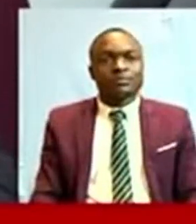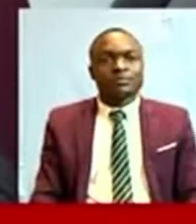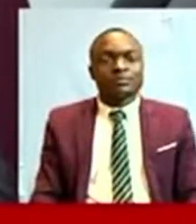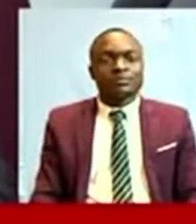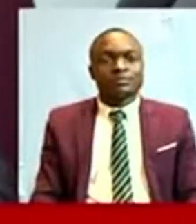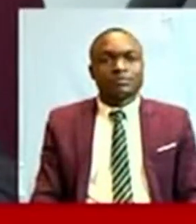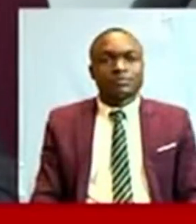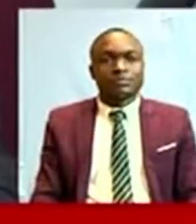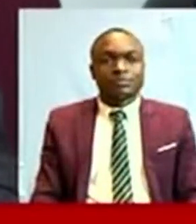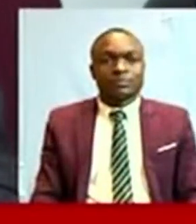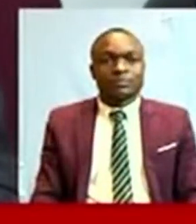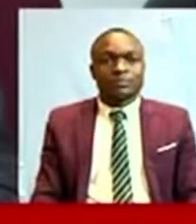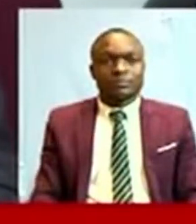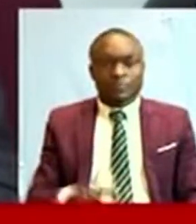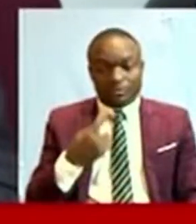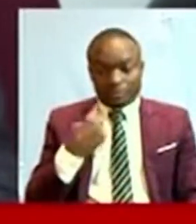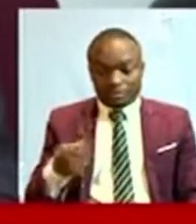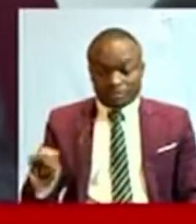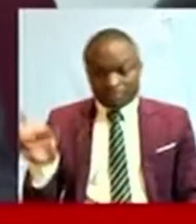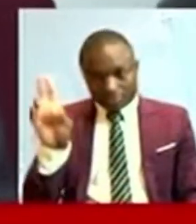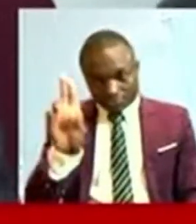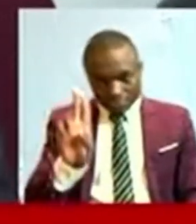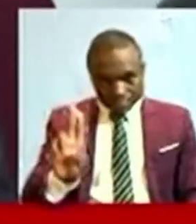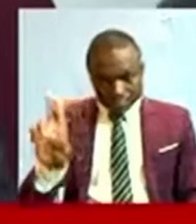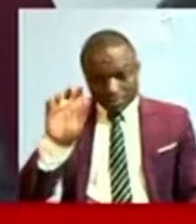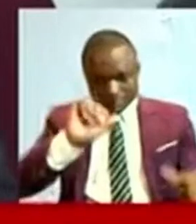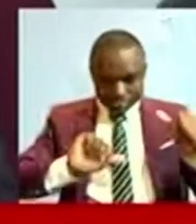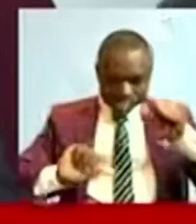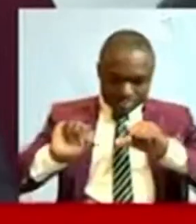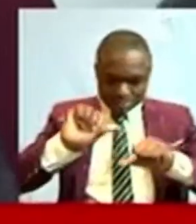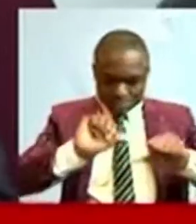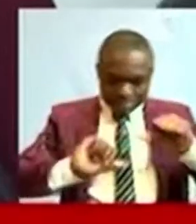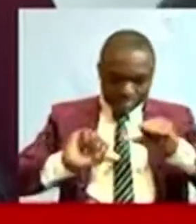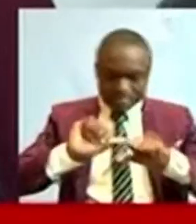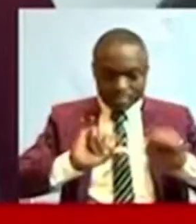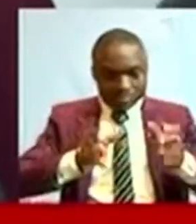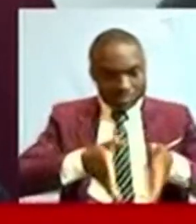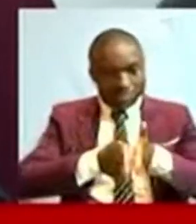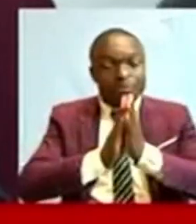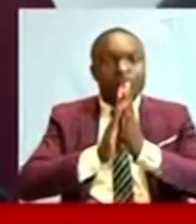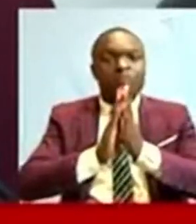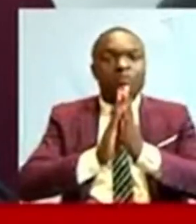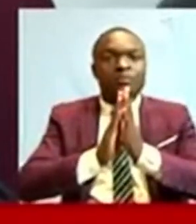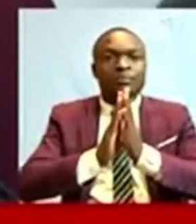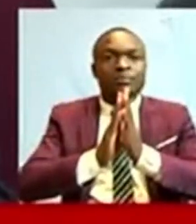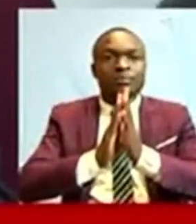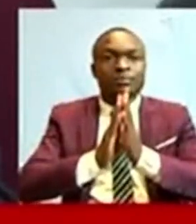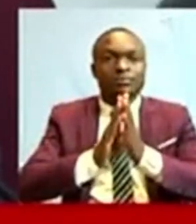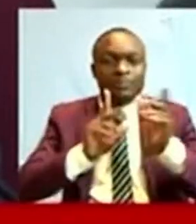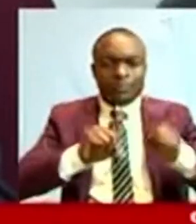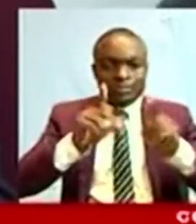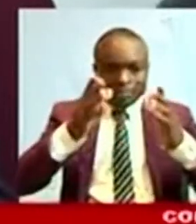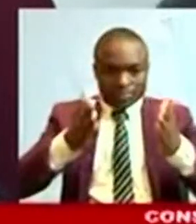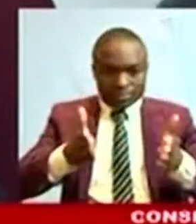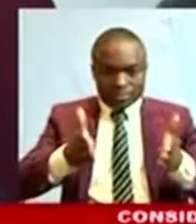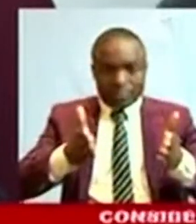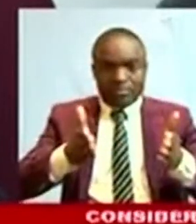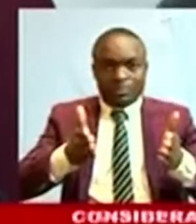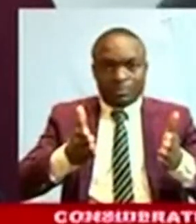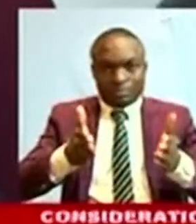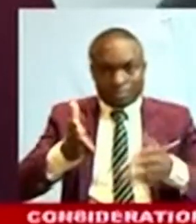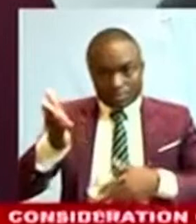On tools used to assess implementation, I'll ask the Director M&D to chip